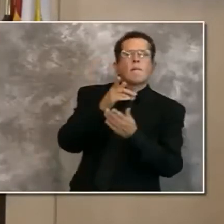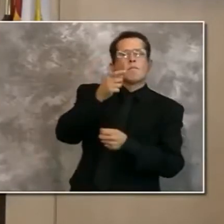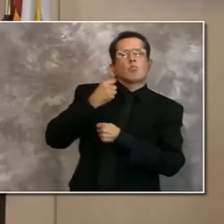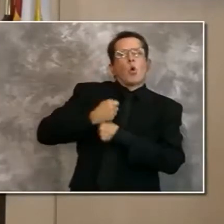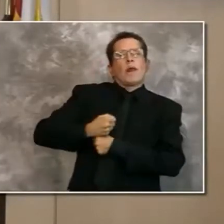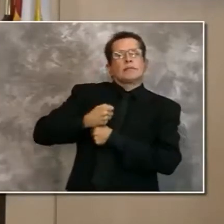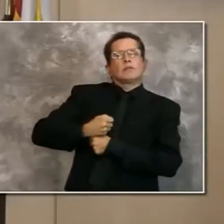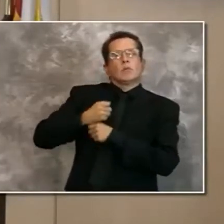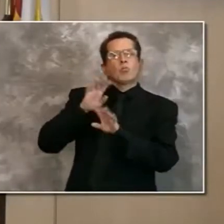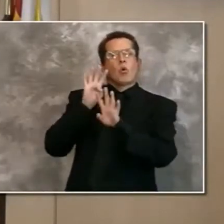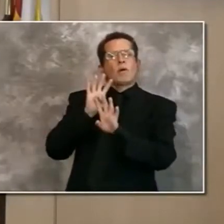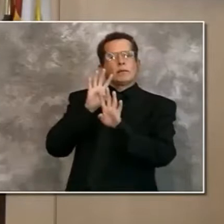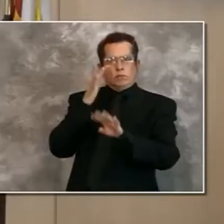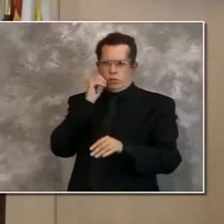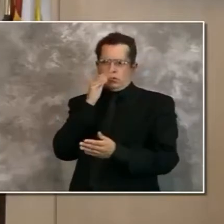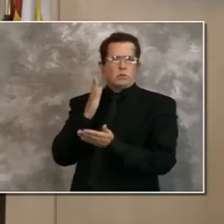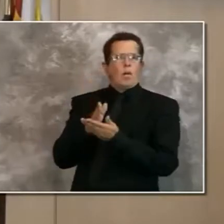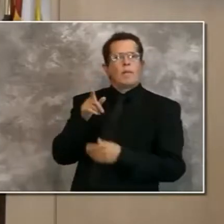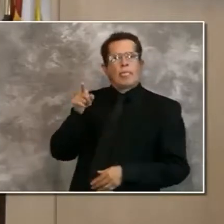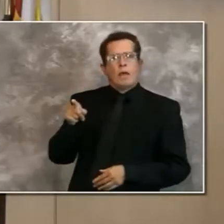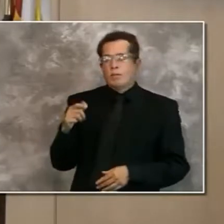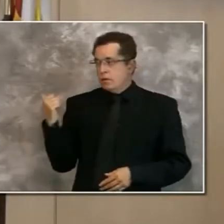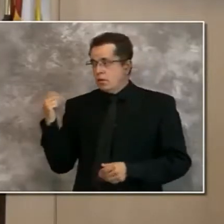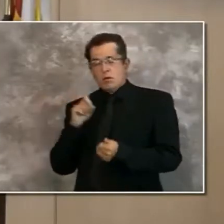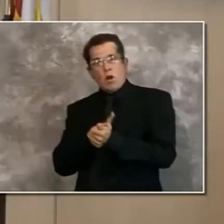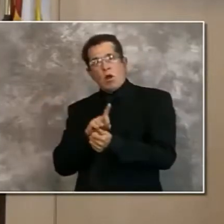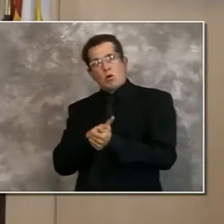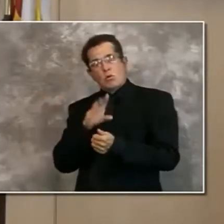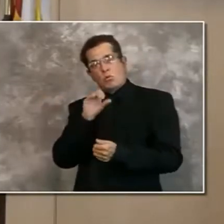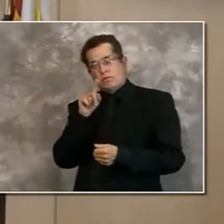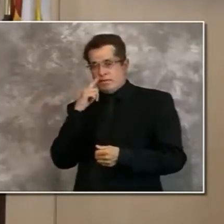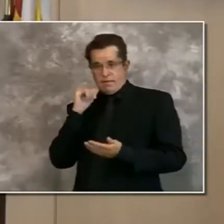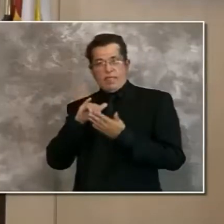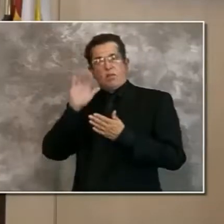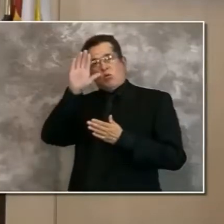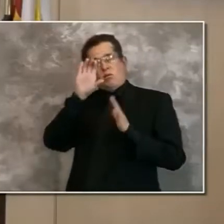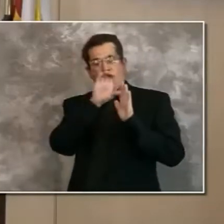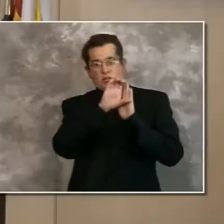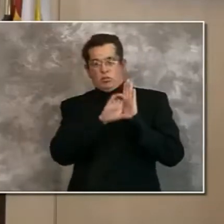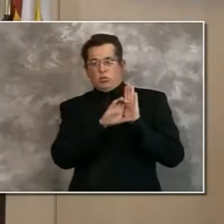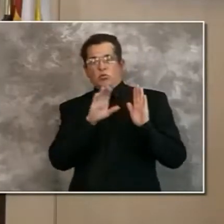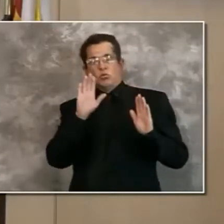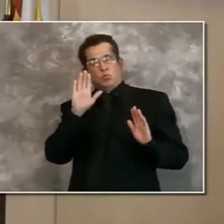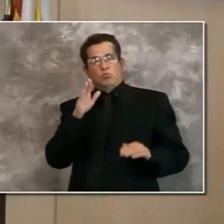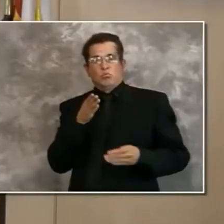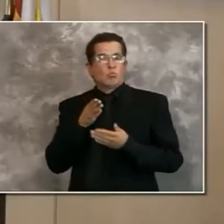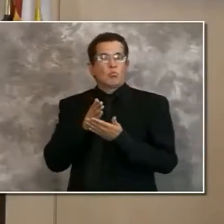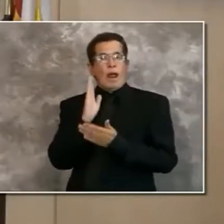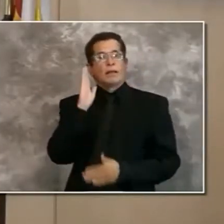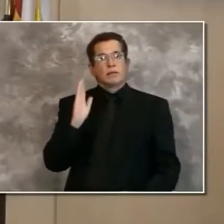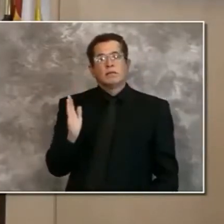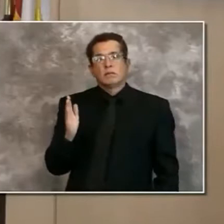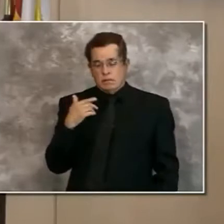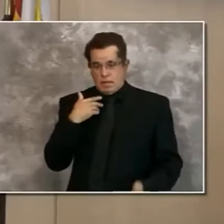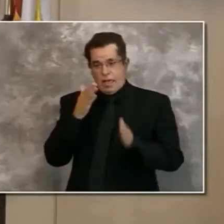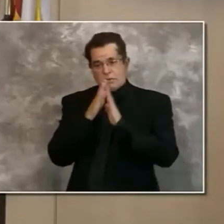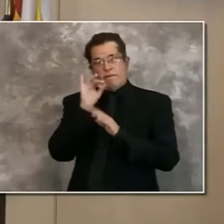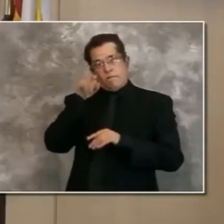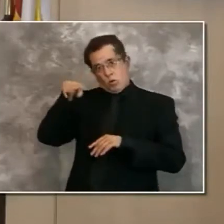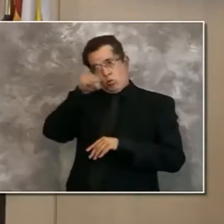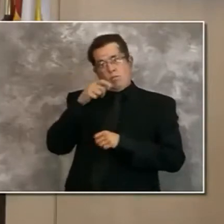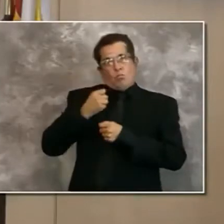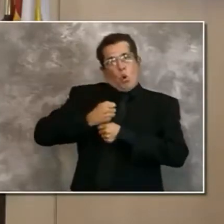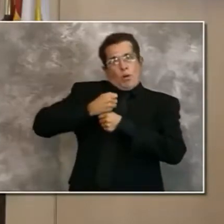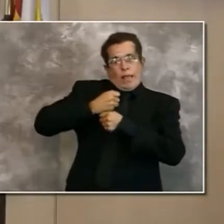Well, people that protest is a constitutional right. We just ask that if they do protest, to wear their